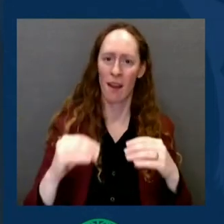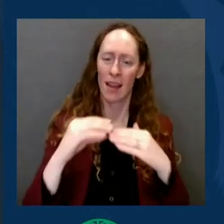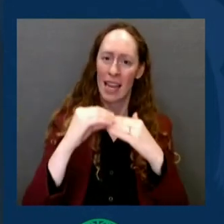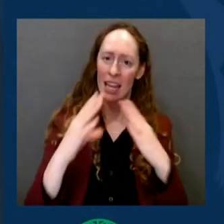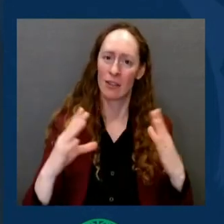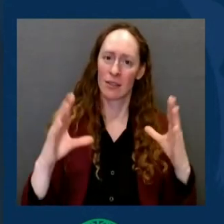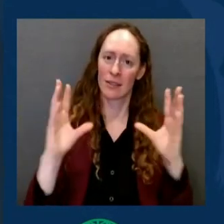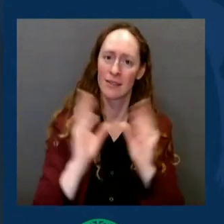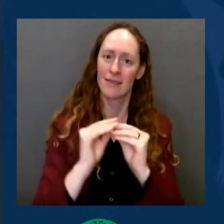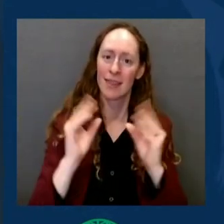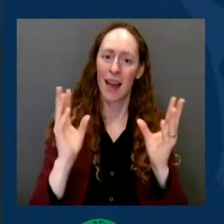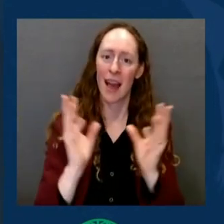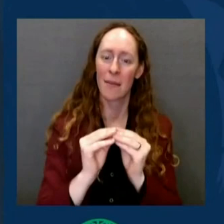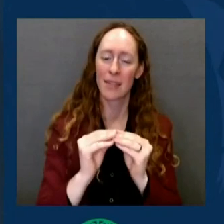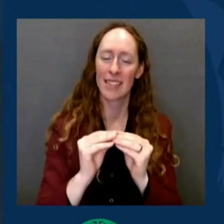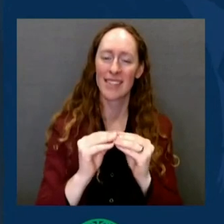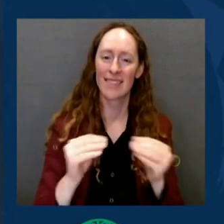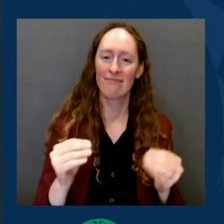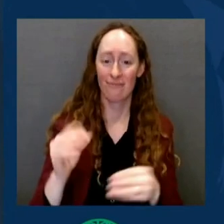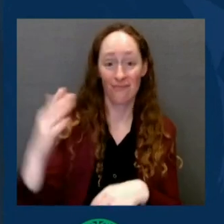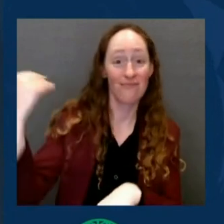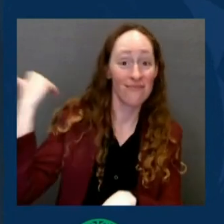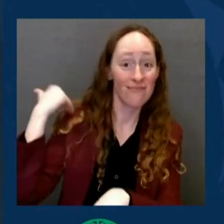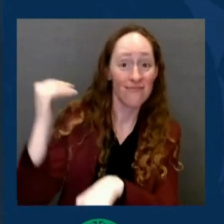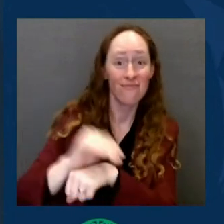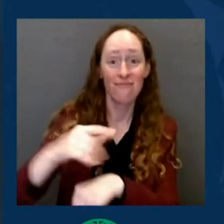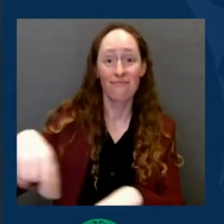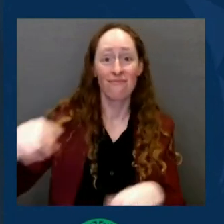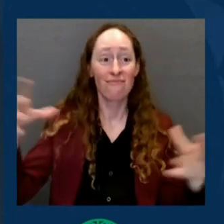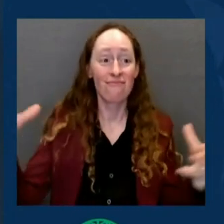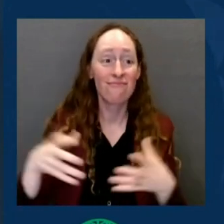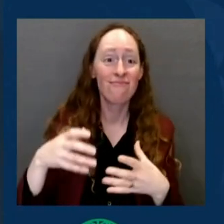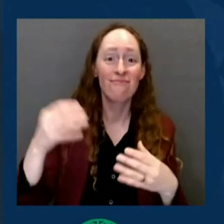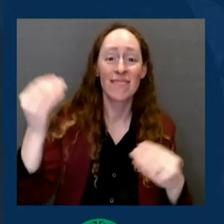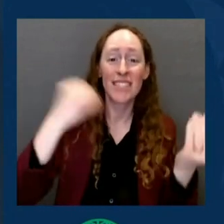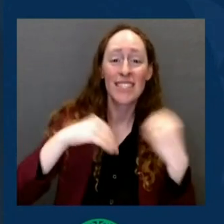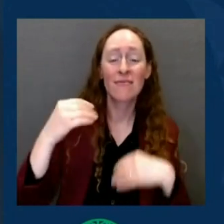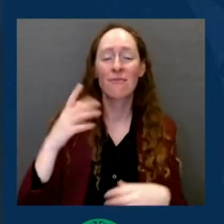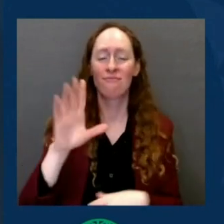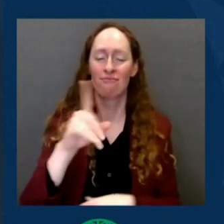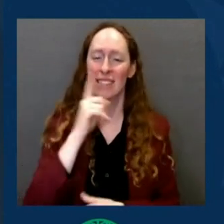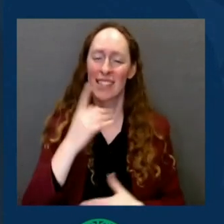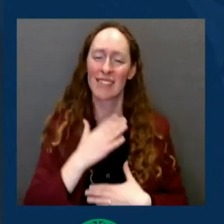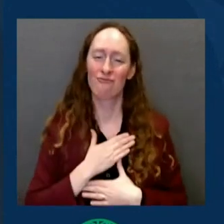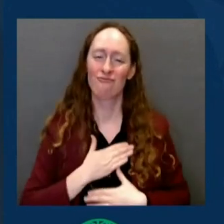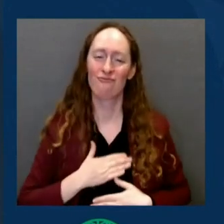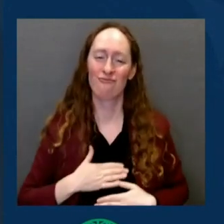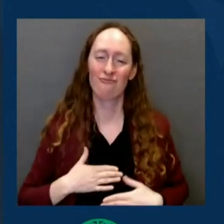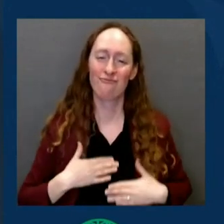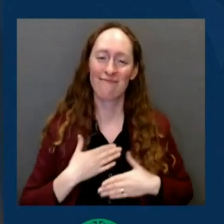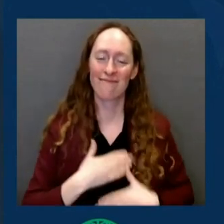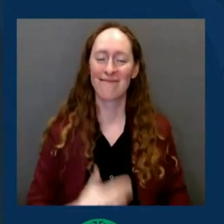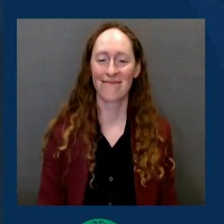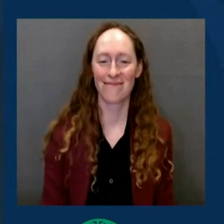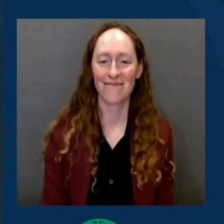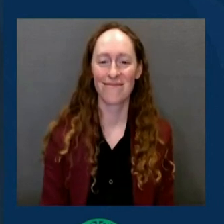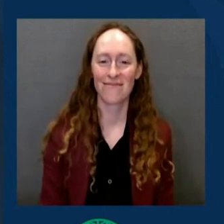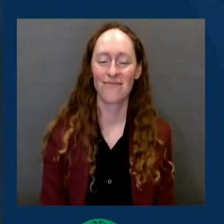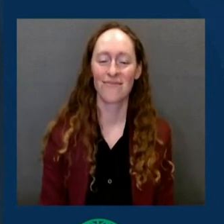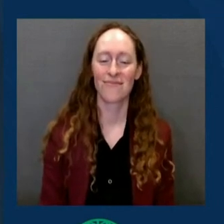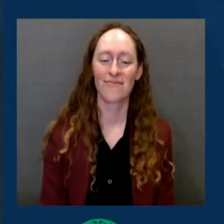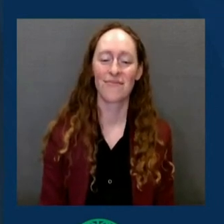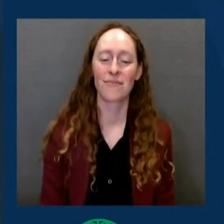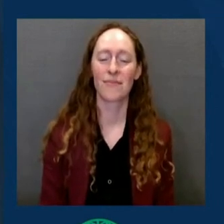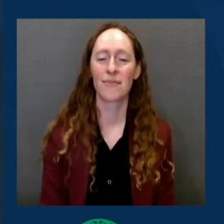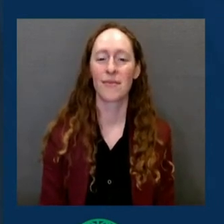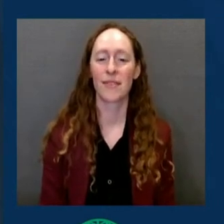truly enjoyed it, and thank you for making the time. And let me also convey my condolences to the people of the Democratic Republic of the Congo